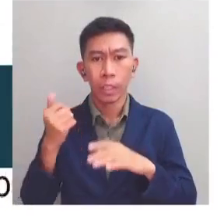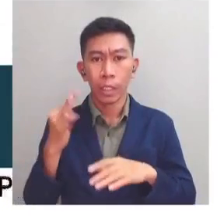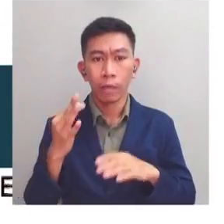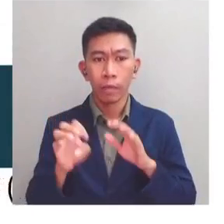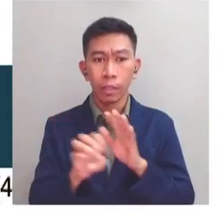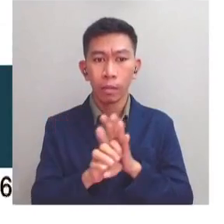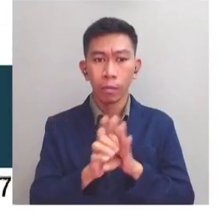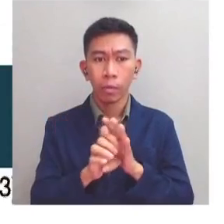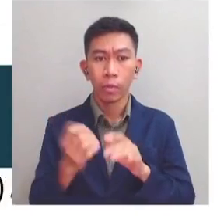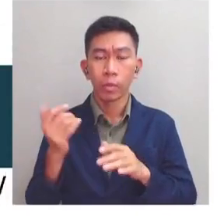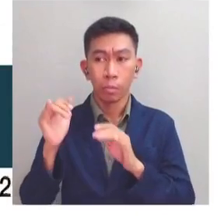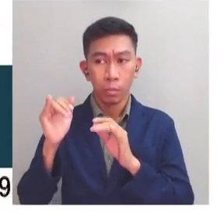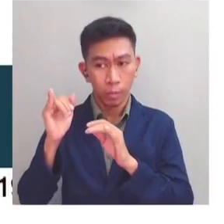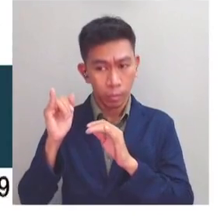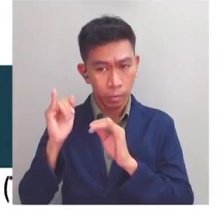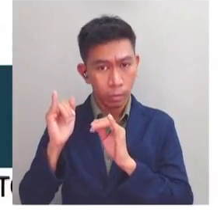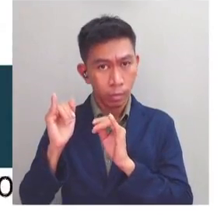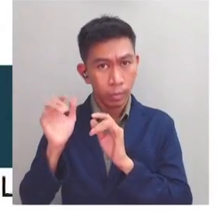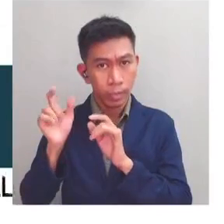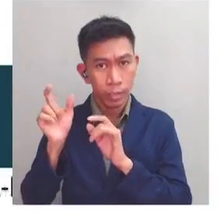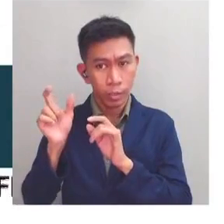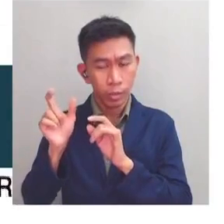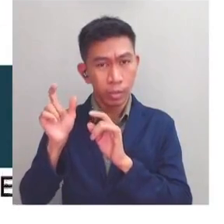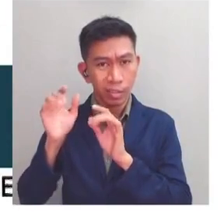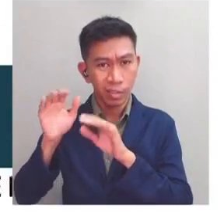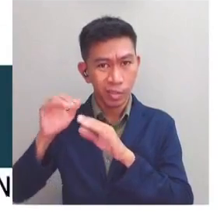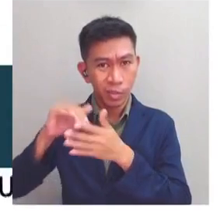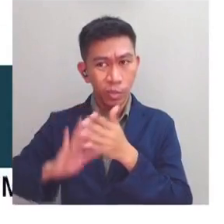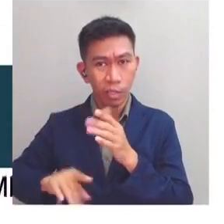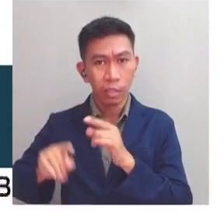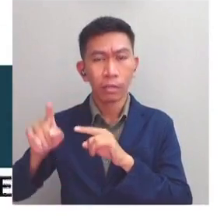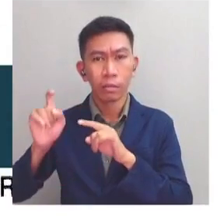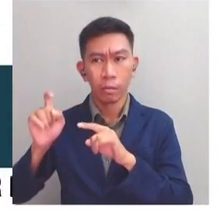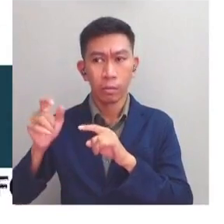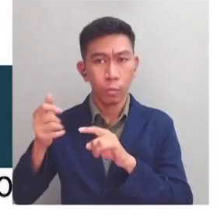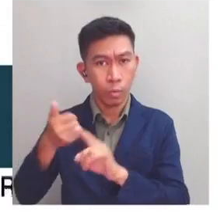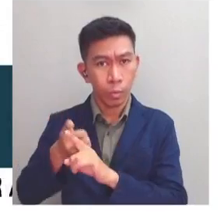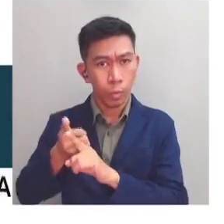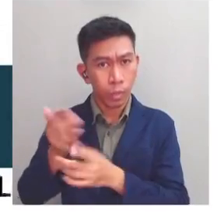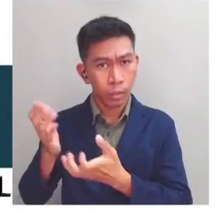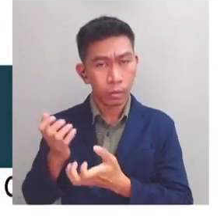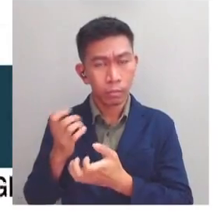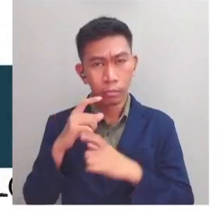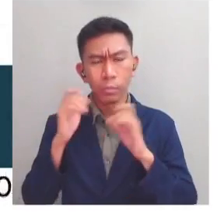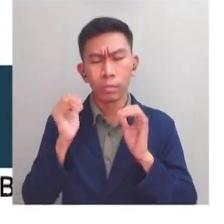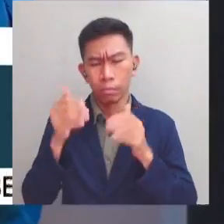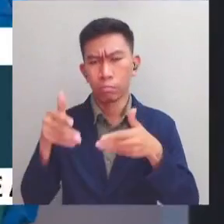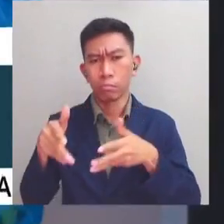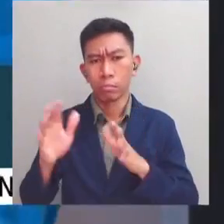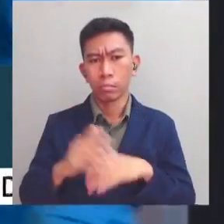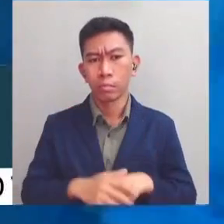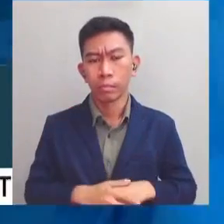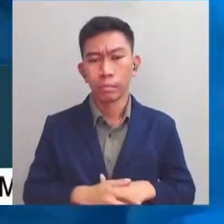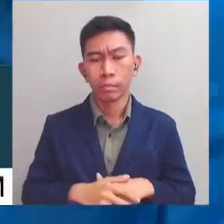in school, even if wearing of mask is optional or based on the individual needs.